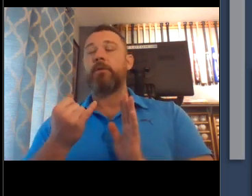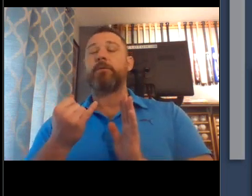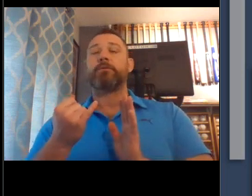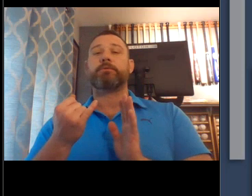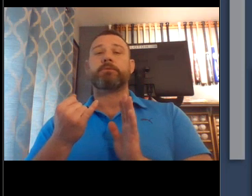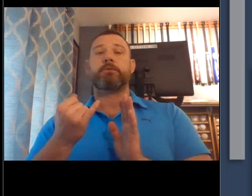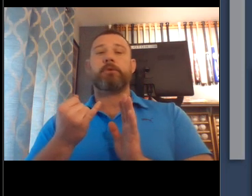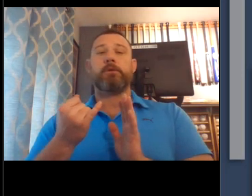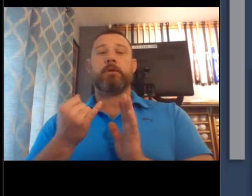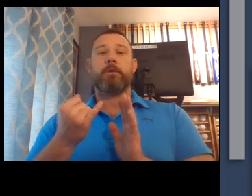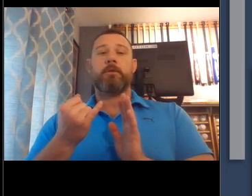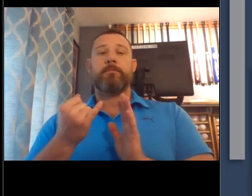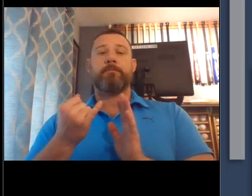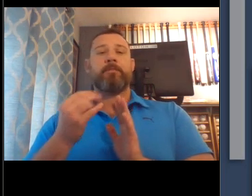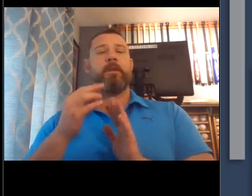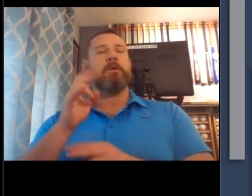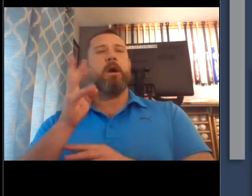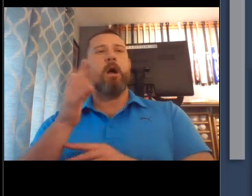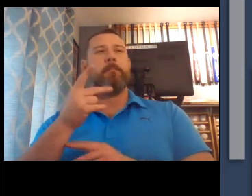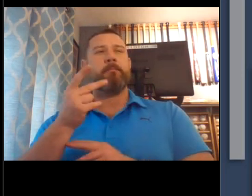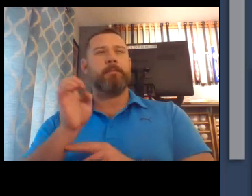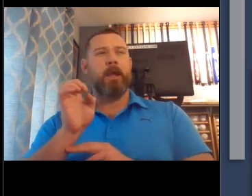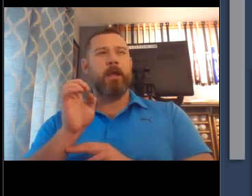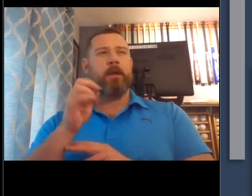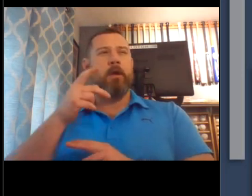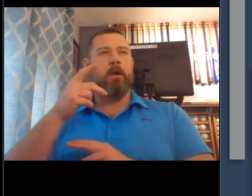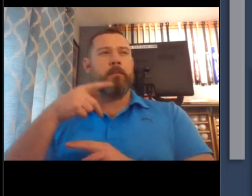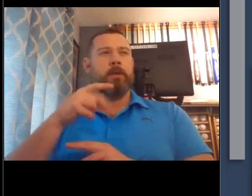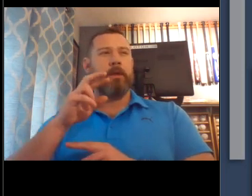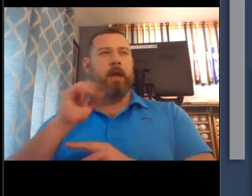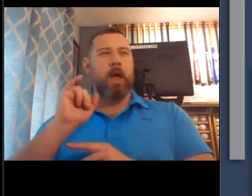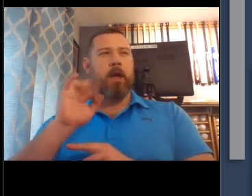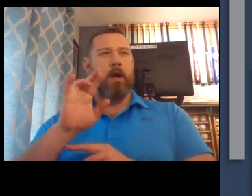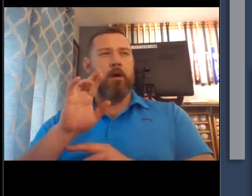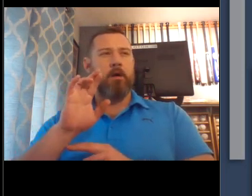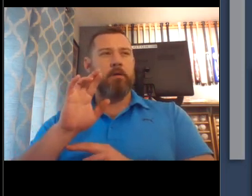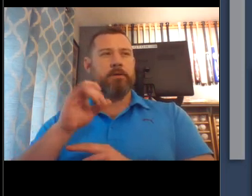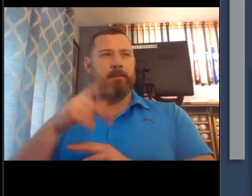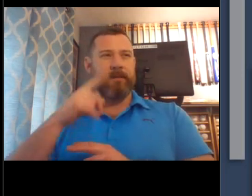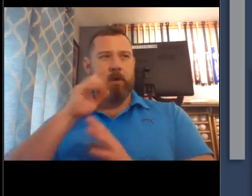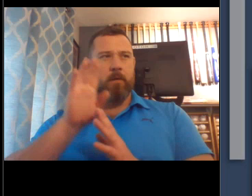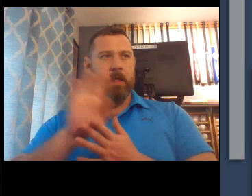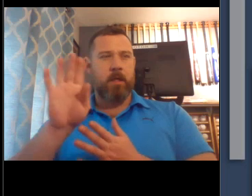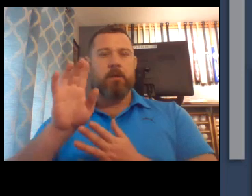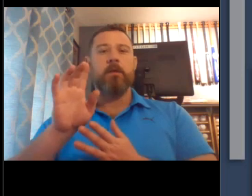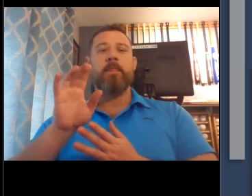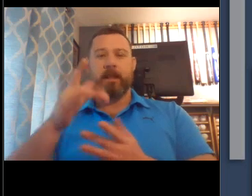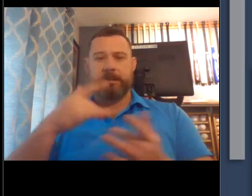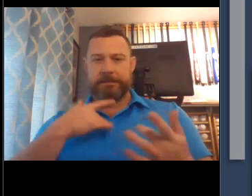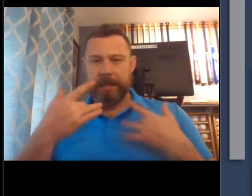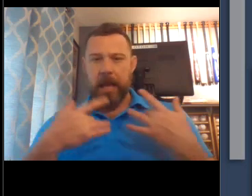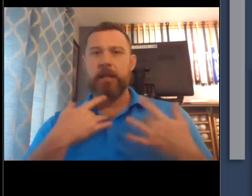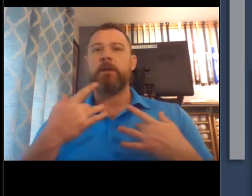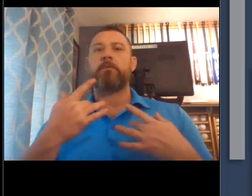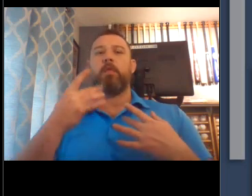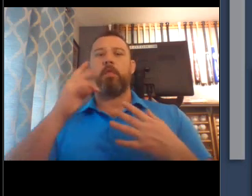on your update on TIRCP and the $4 billion, that's really exciting, and look